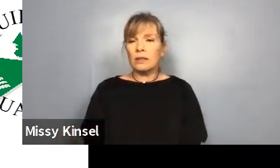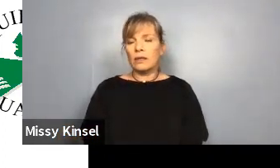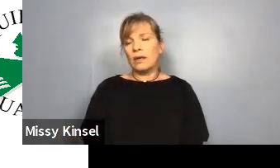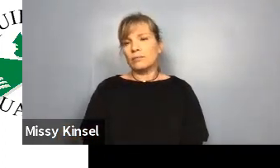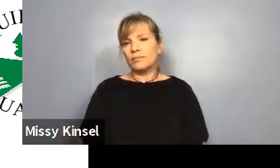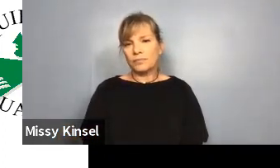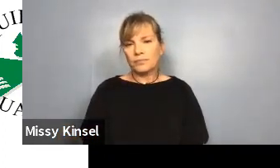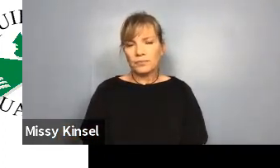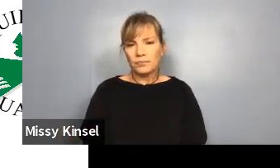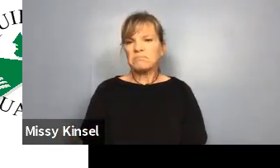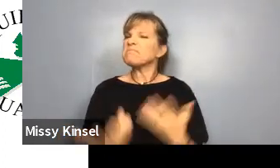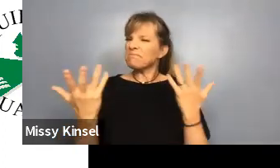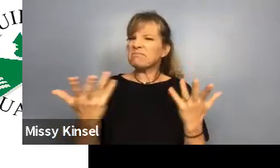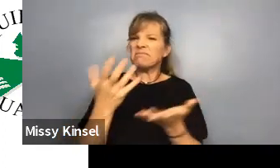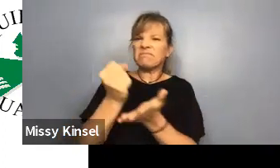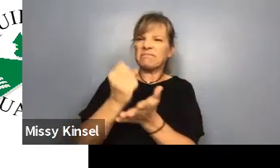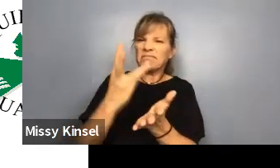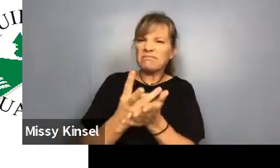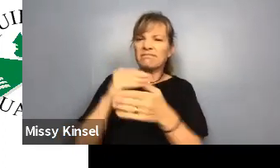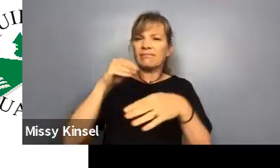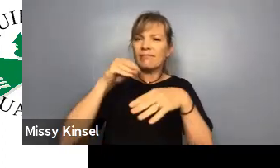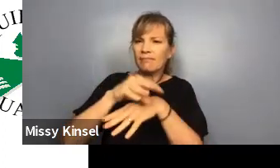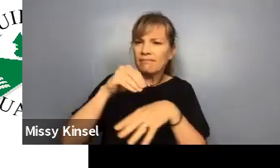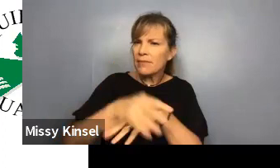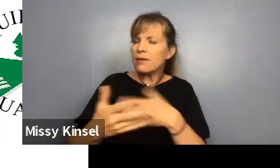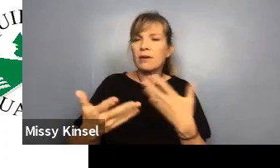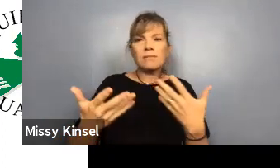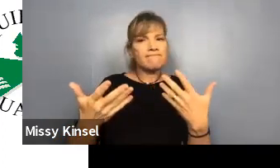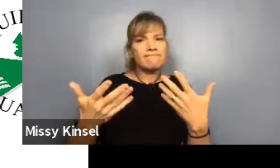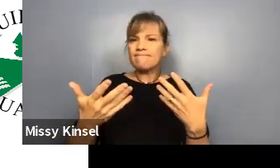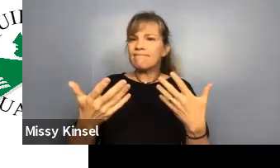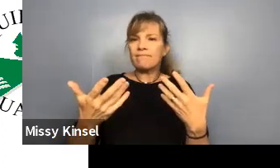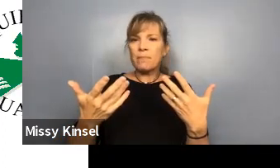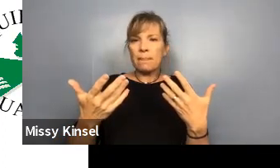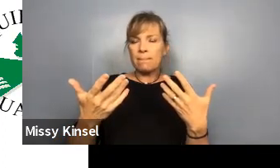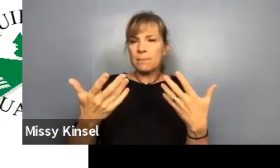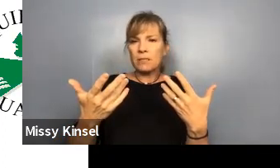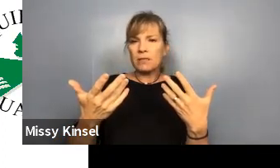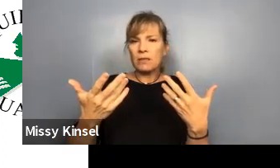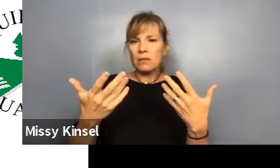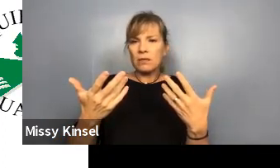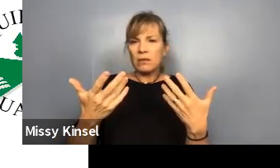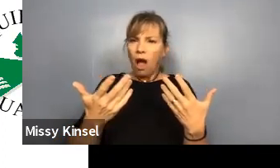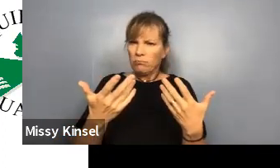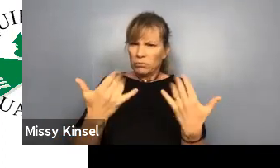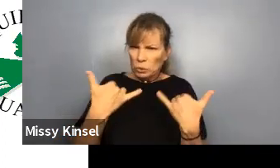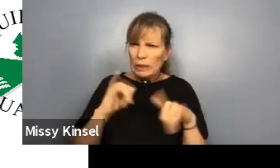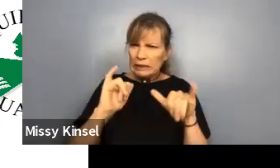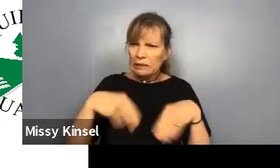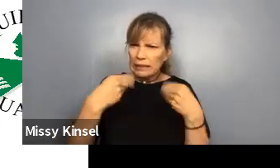So again, social work, counseling services, not really, you know, no reason those can't be